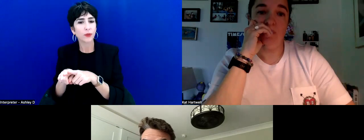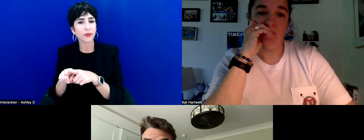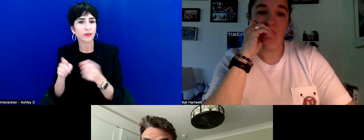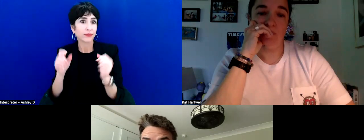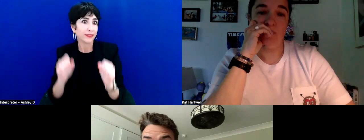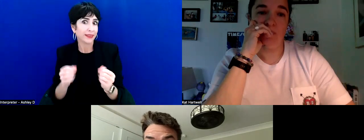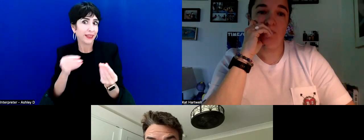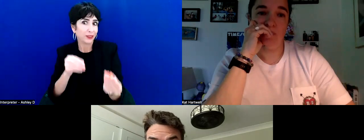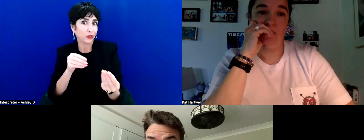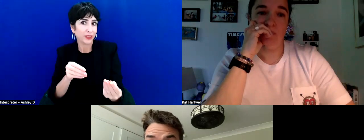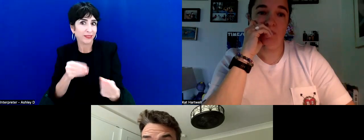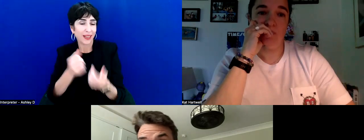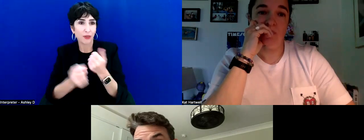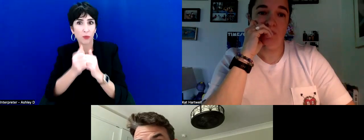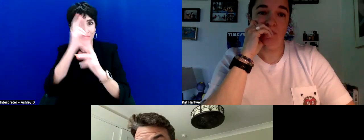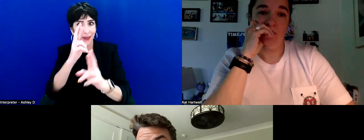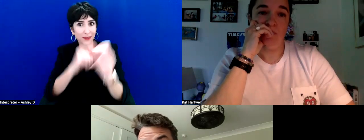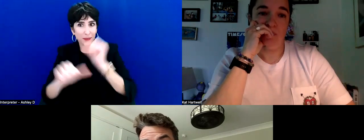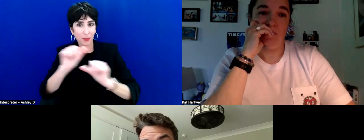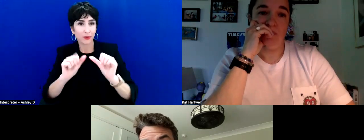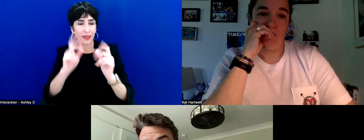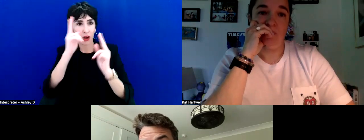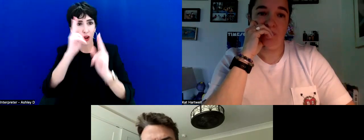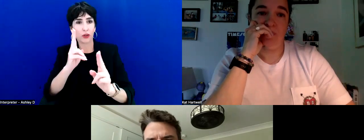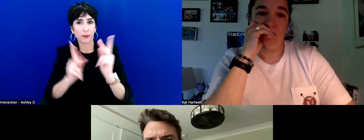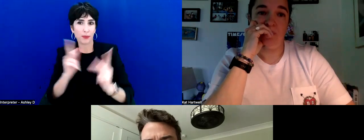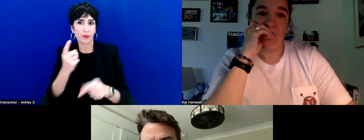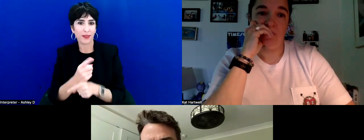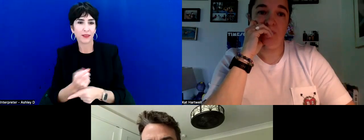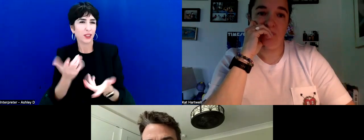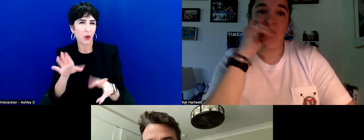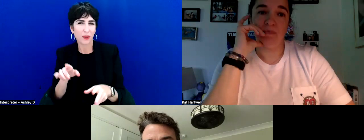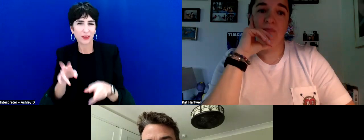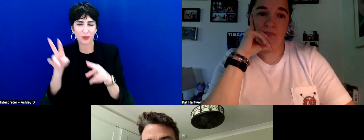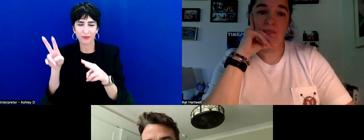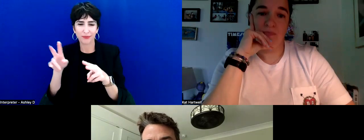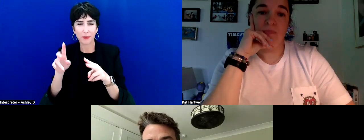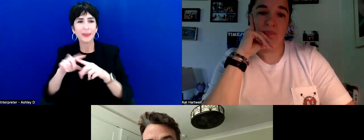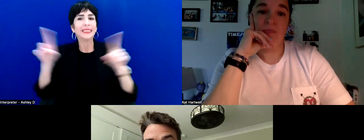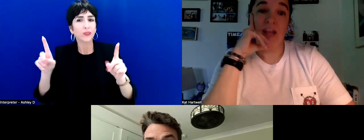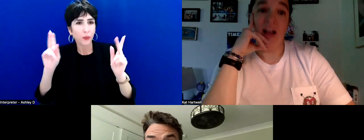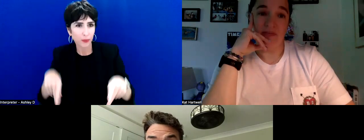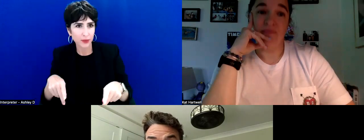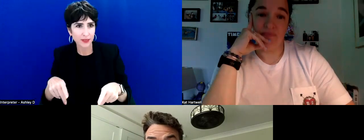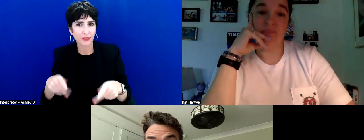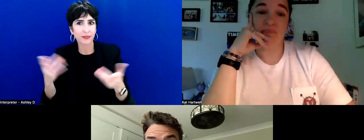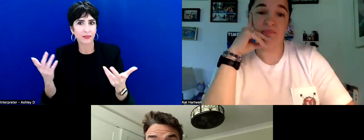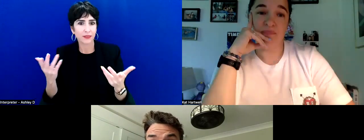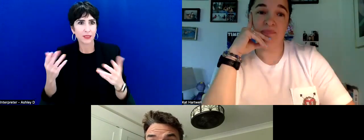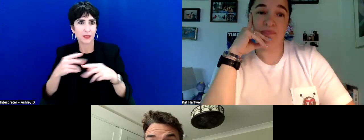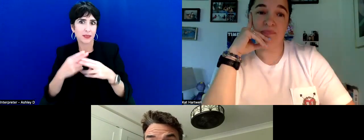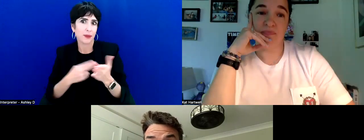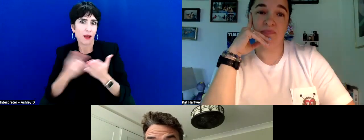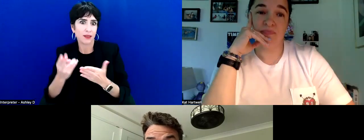can treat everybody with respect and honor, so that you don't treat people differently. Because, to Yeah. be honest,